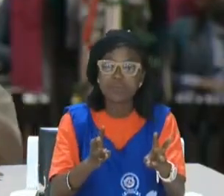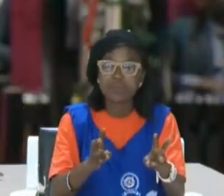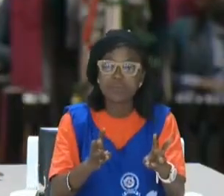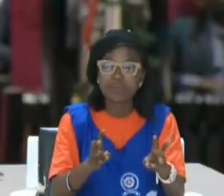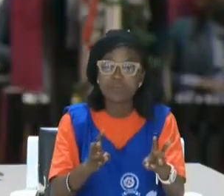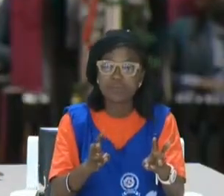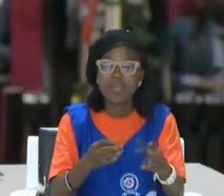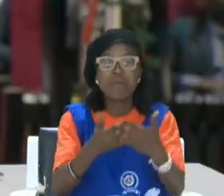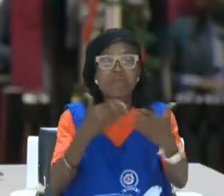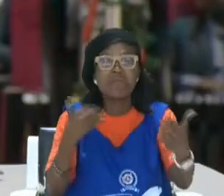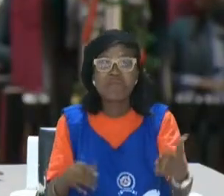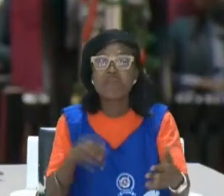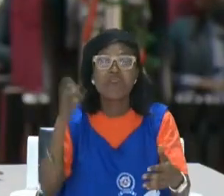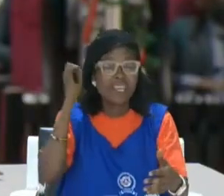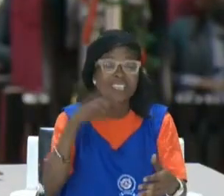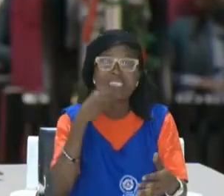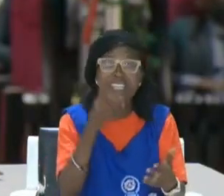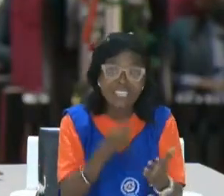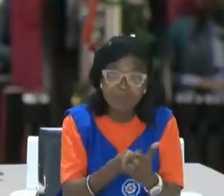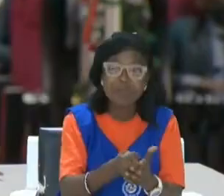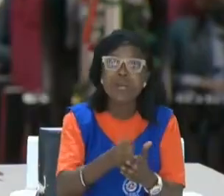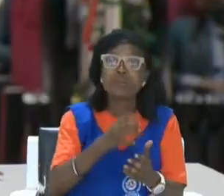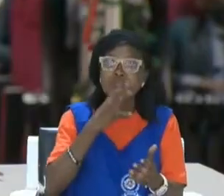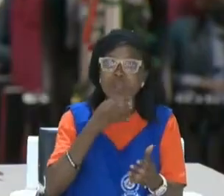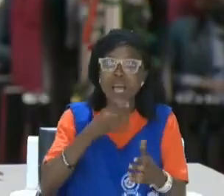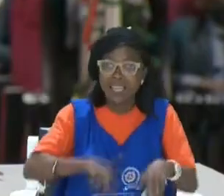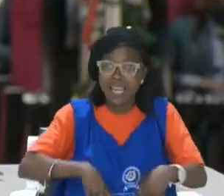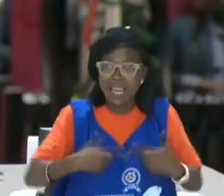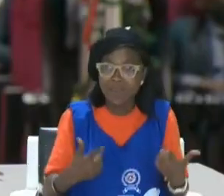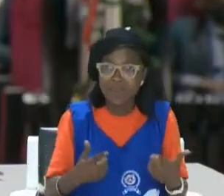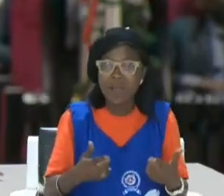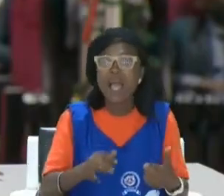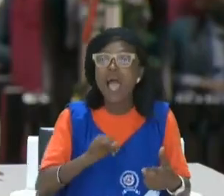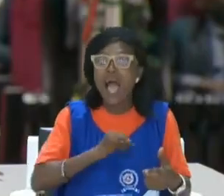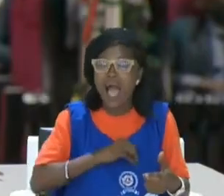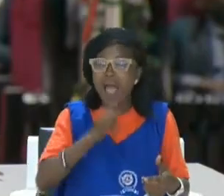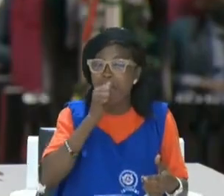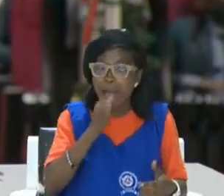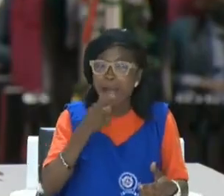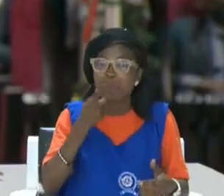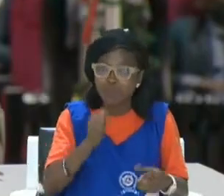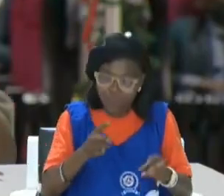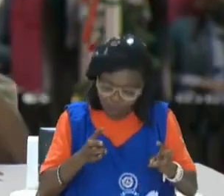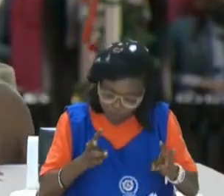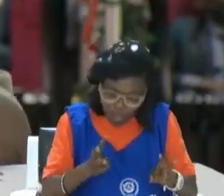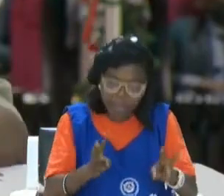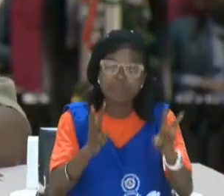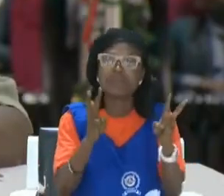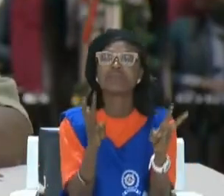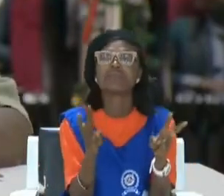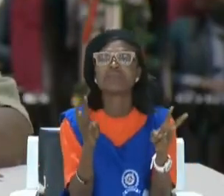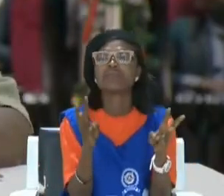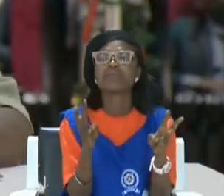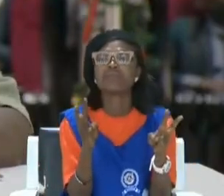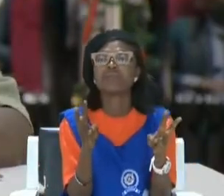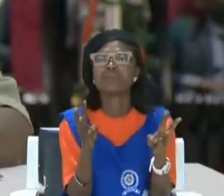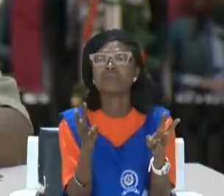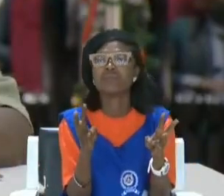Even before he said, I'm the truth and the life, he said, first of all, I am the way.